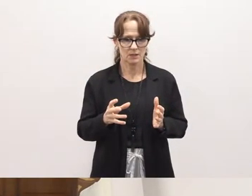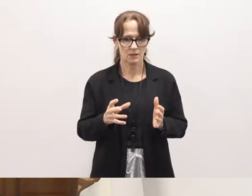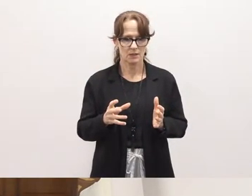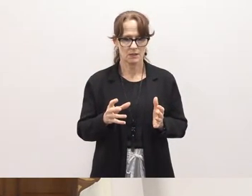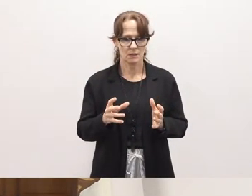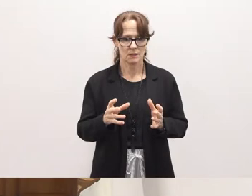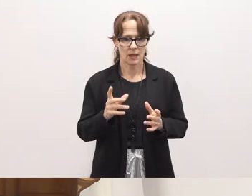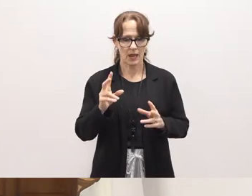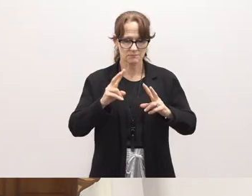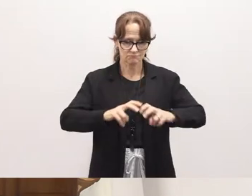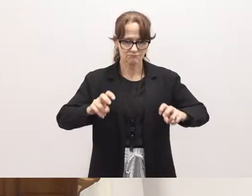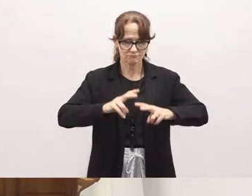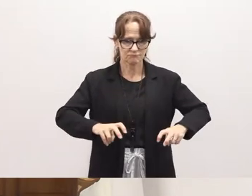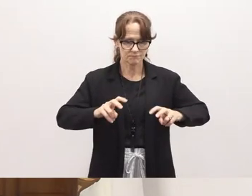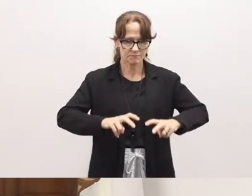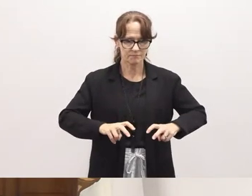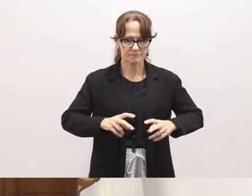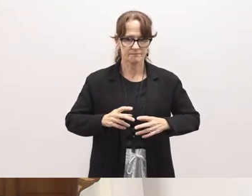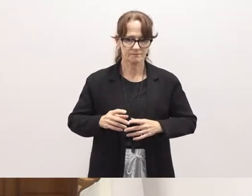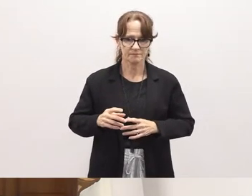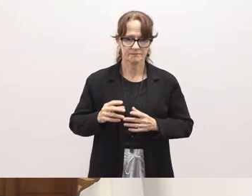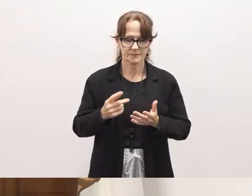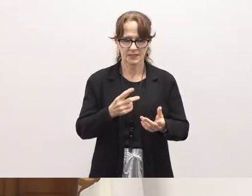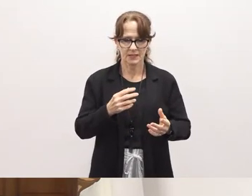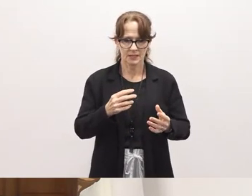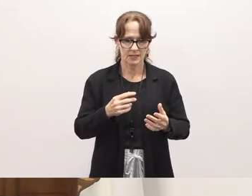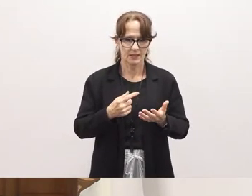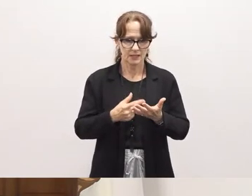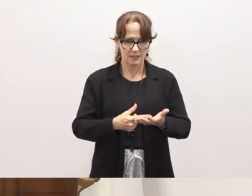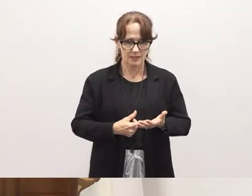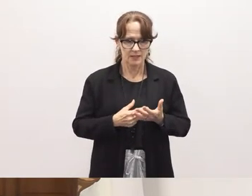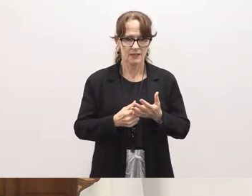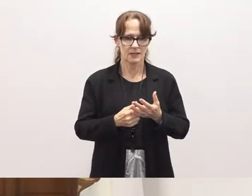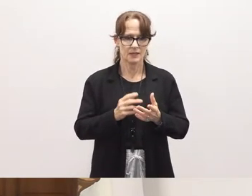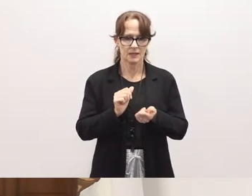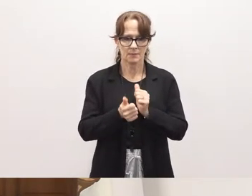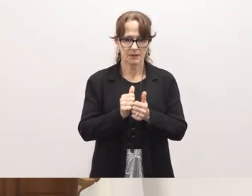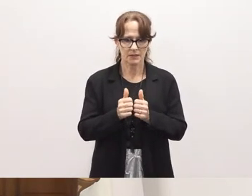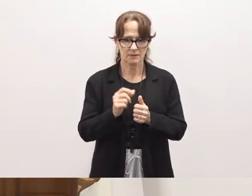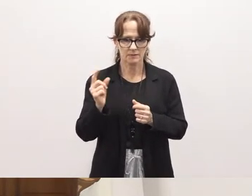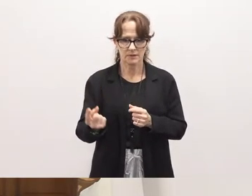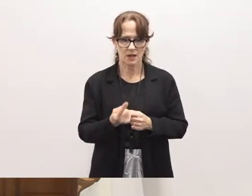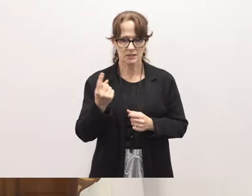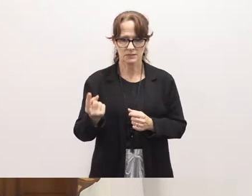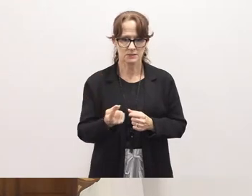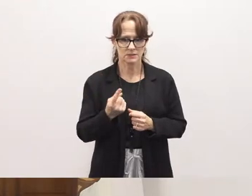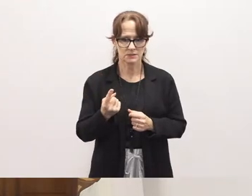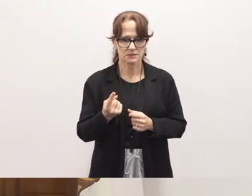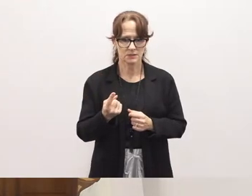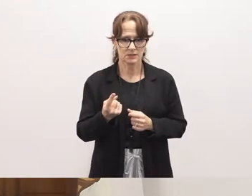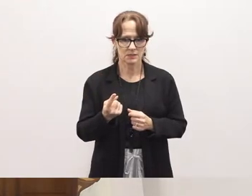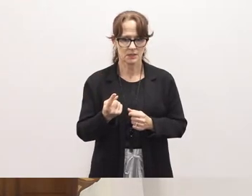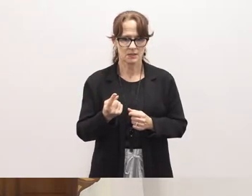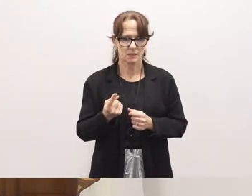and vetted, and it's a competitive salary, that it wasn't just